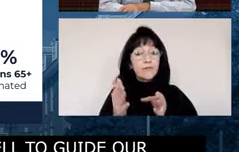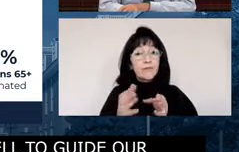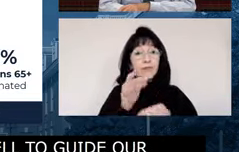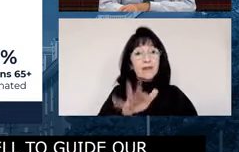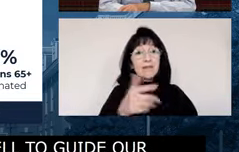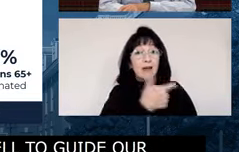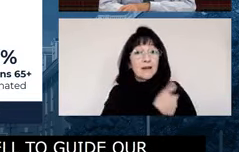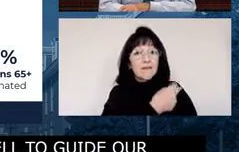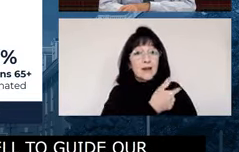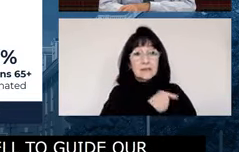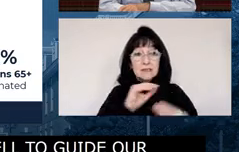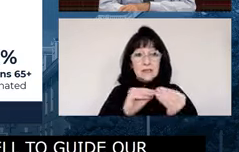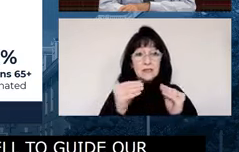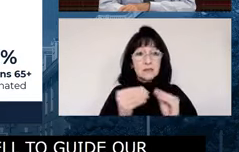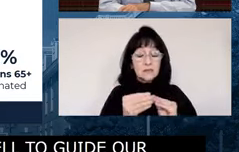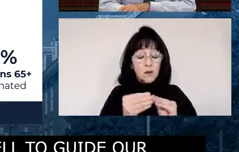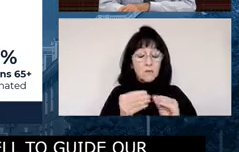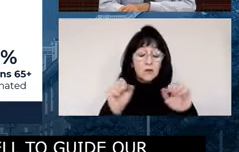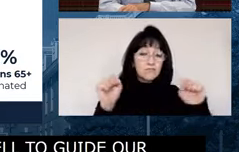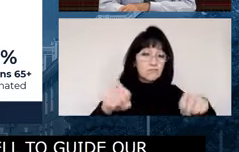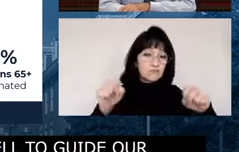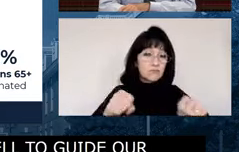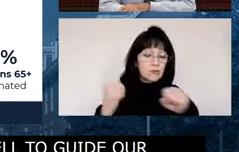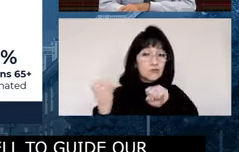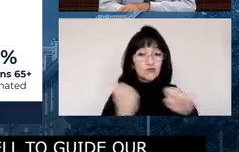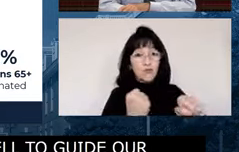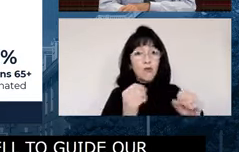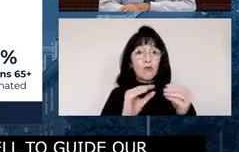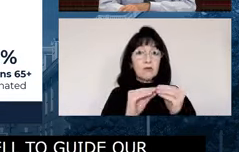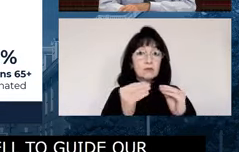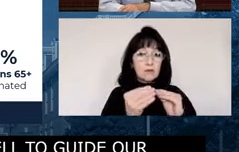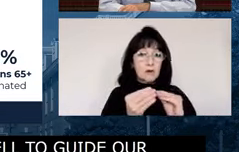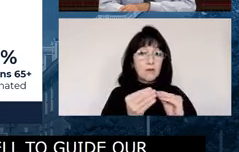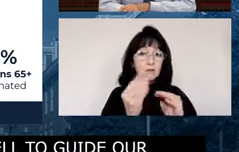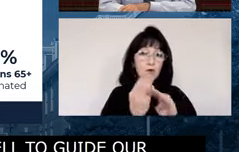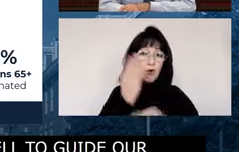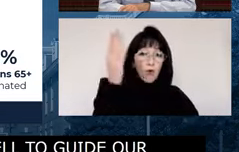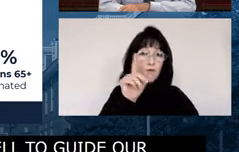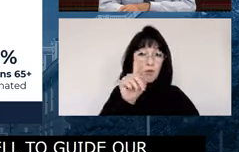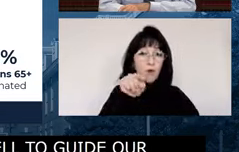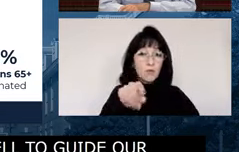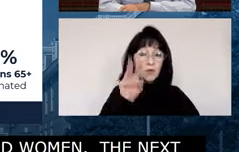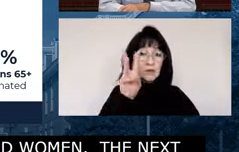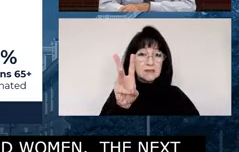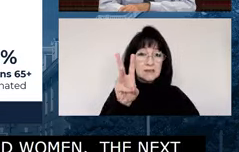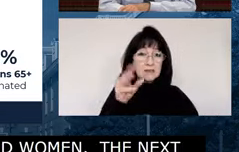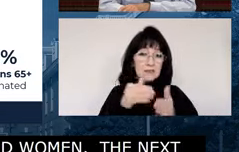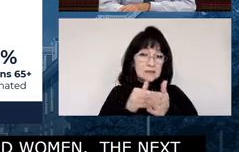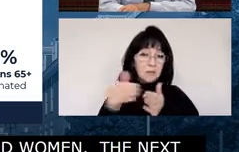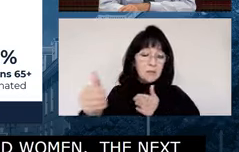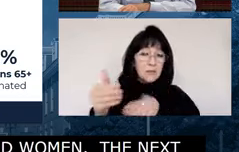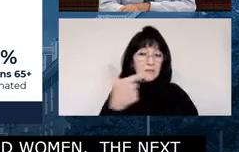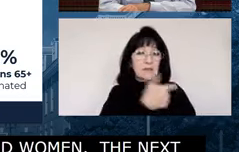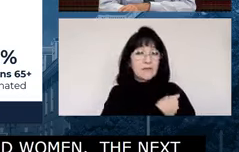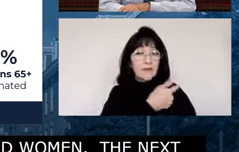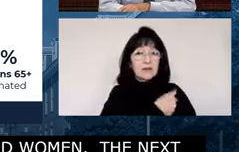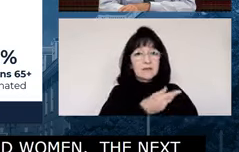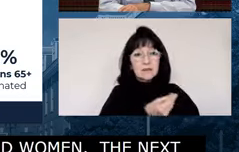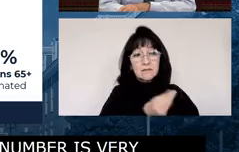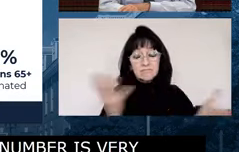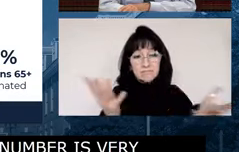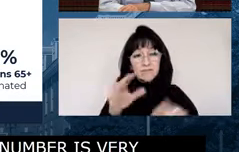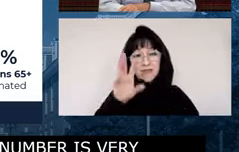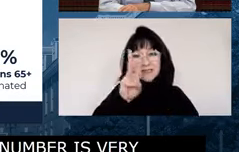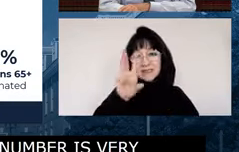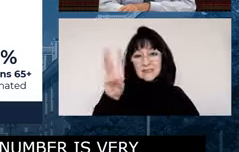vaccine numbers, still very strong. Over 1.6 million vaccines administered, 66%